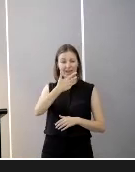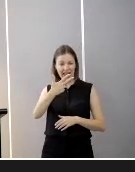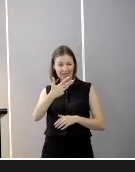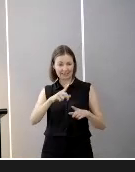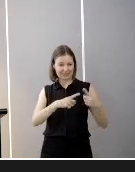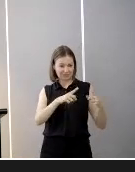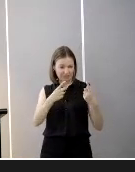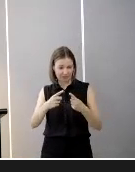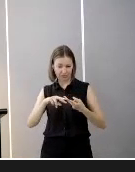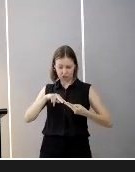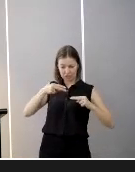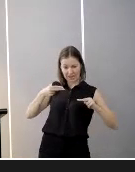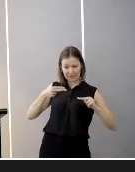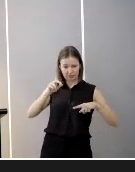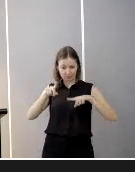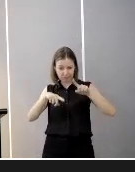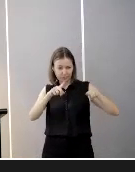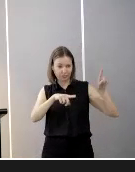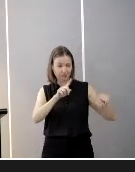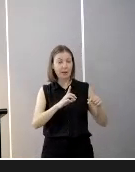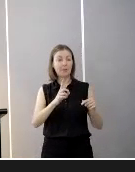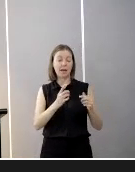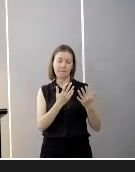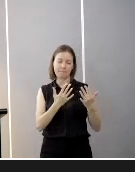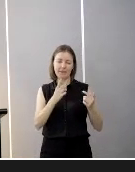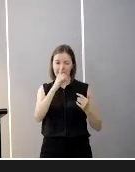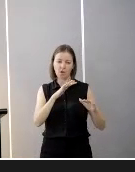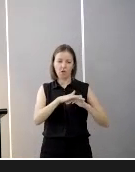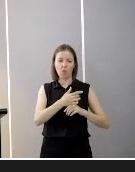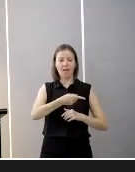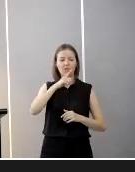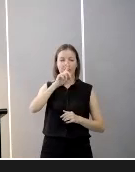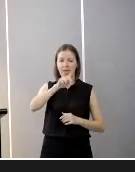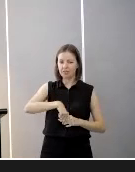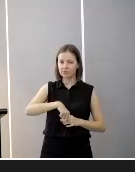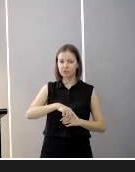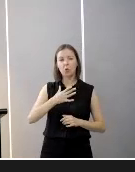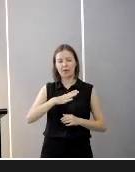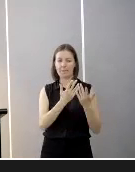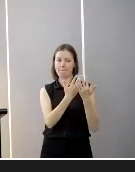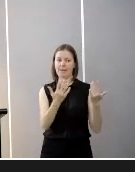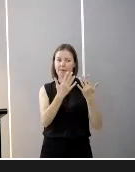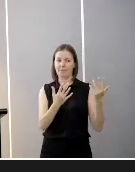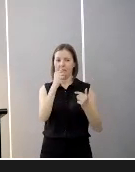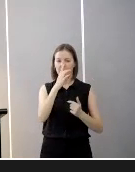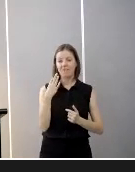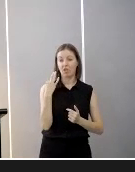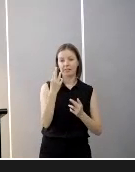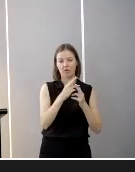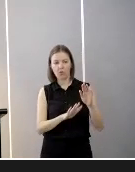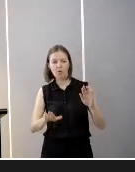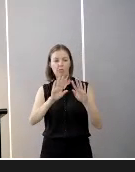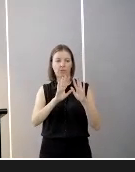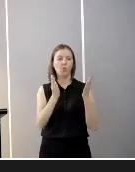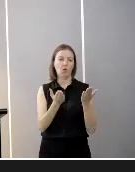requires having over 100,000 people in the study. So we really rely on huge samples of volunteers from all around the